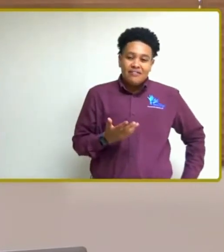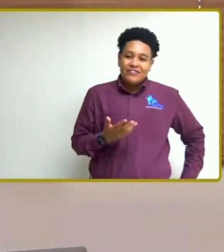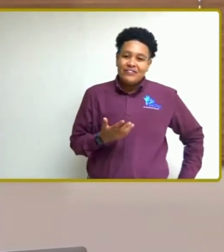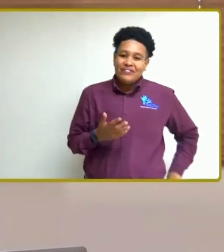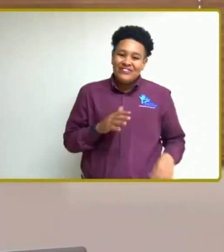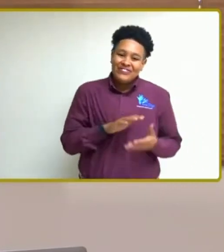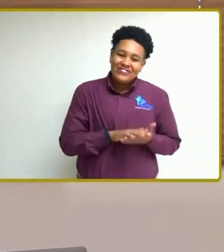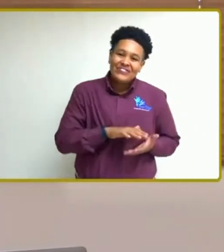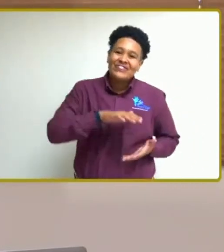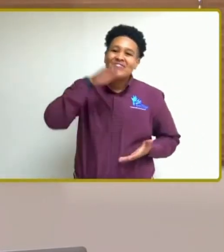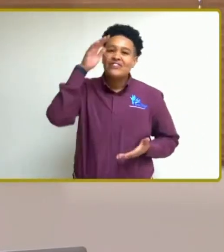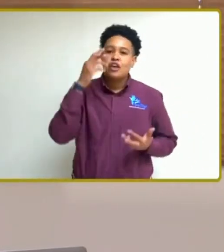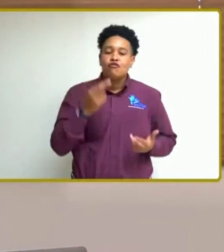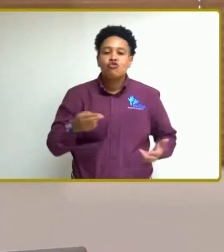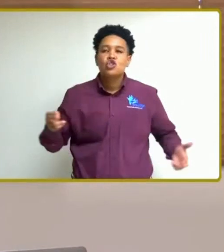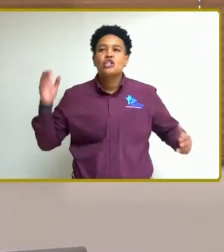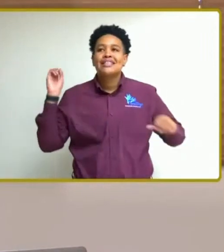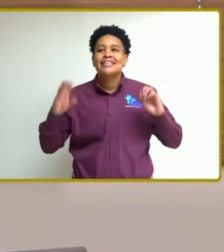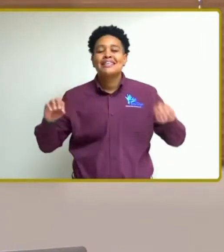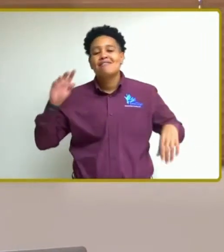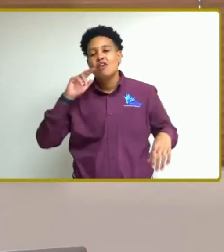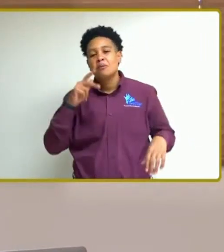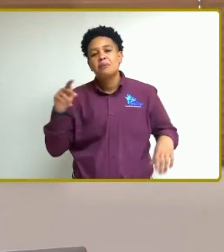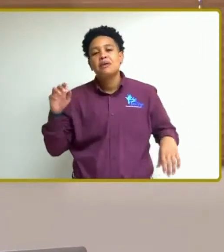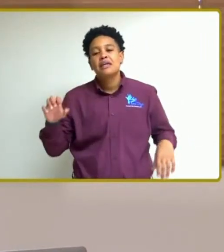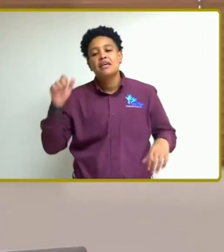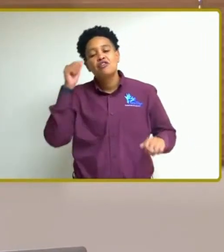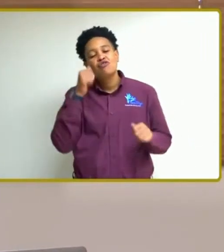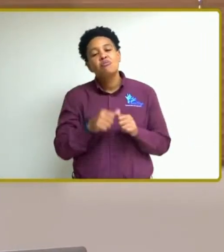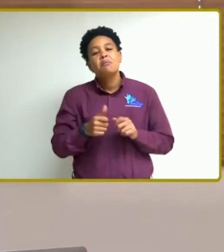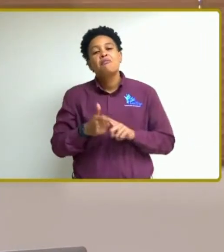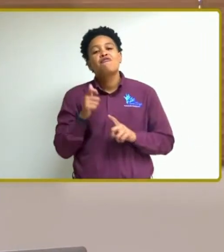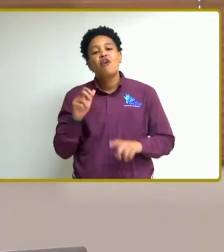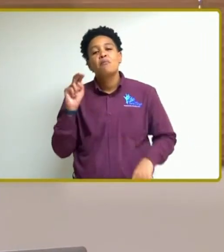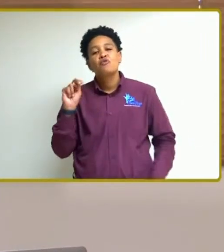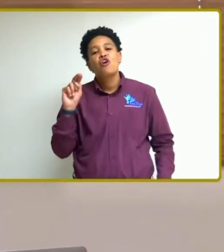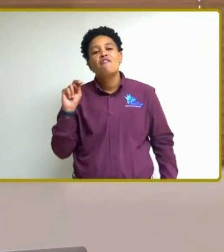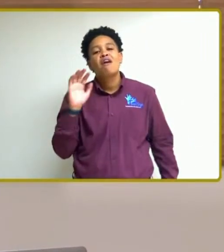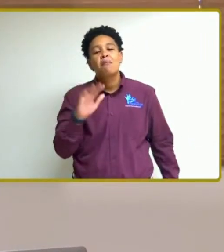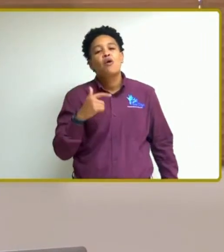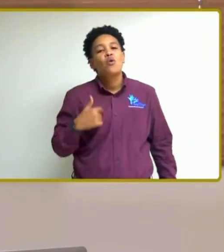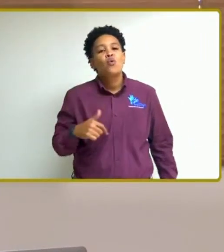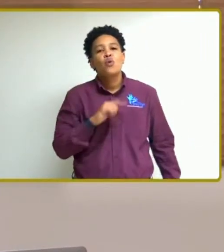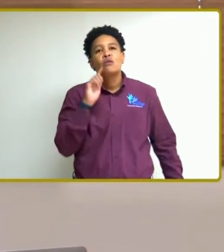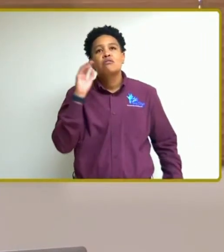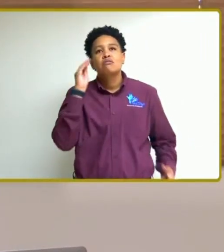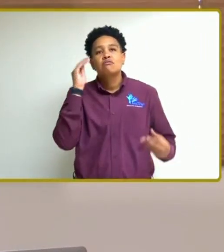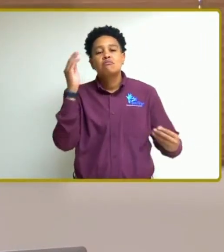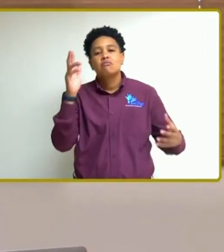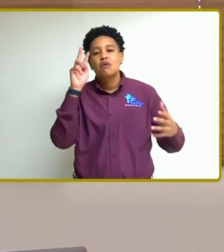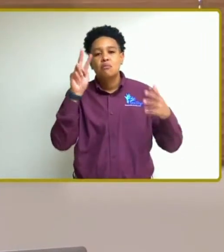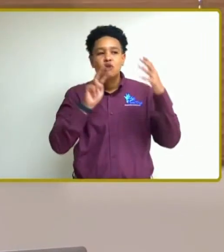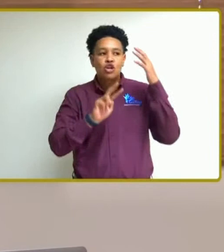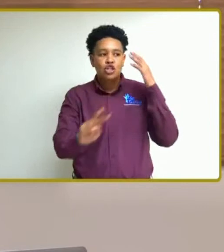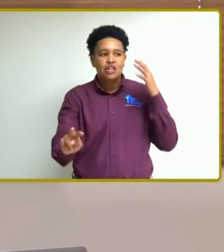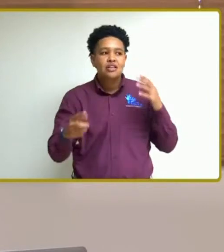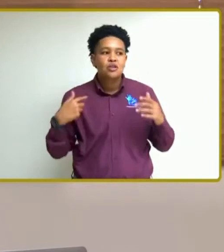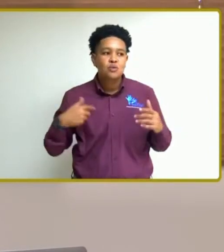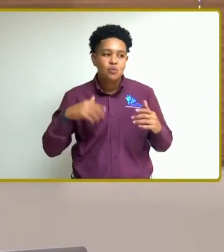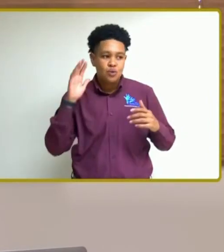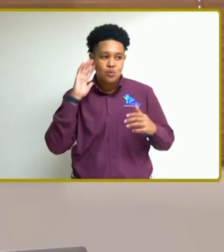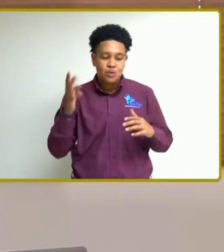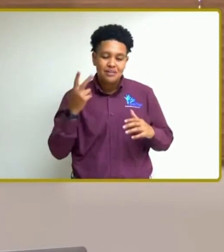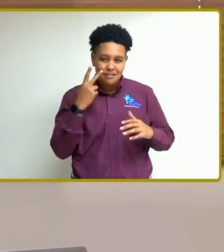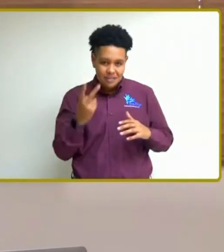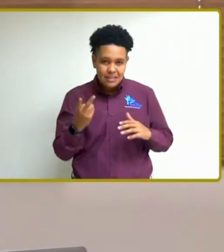stockpiling of resources, remember that from in November, we had made a projection that we were going